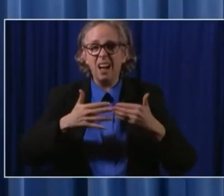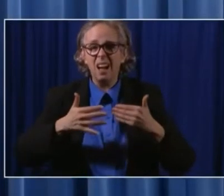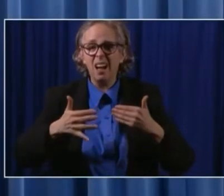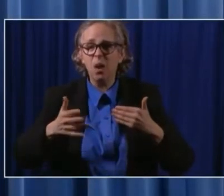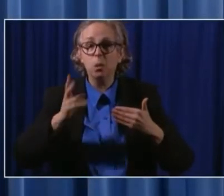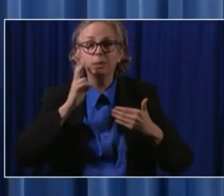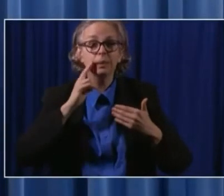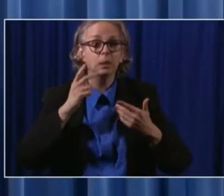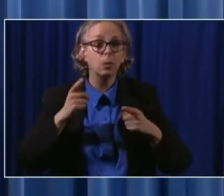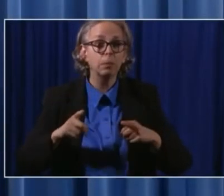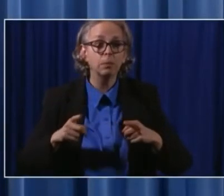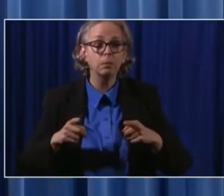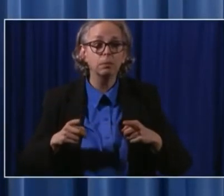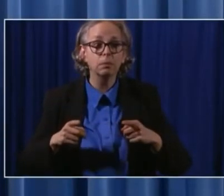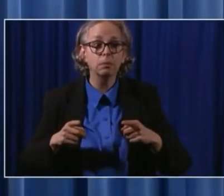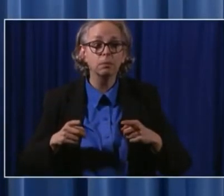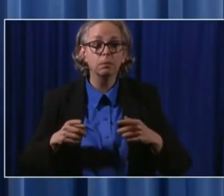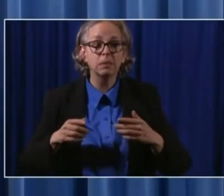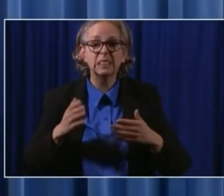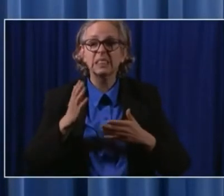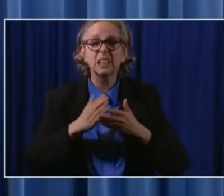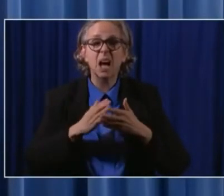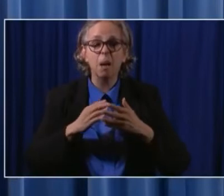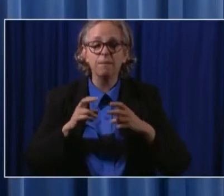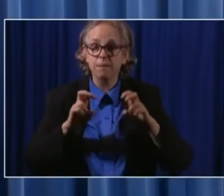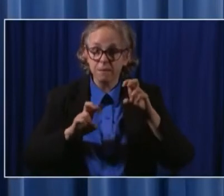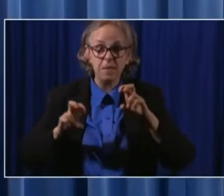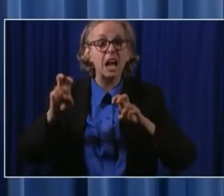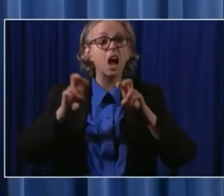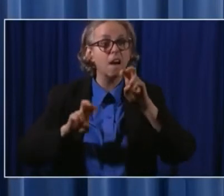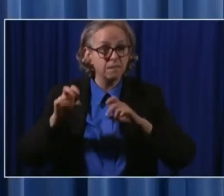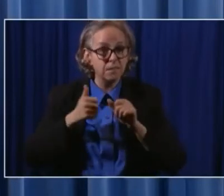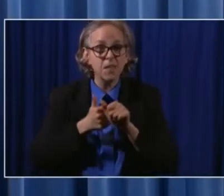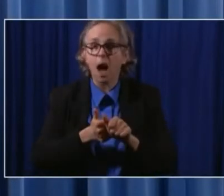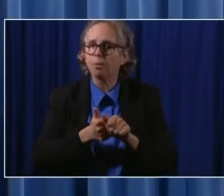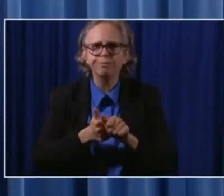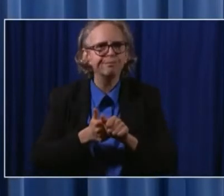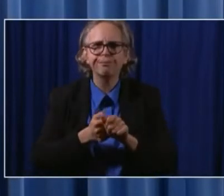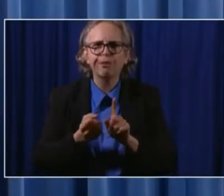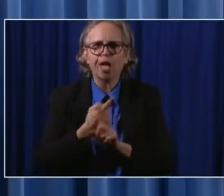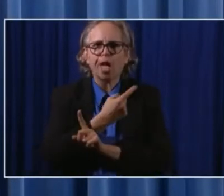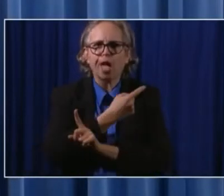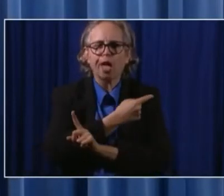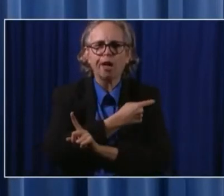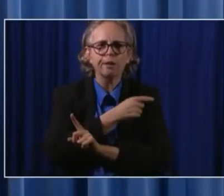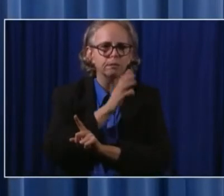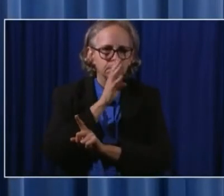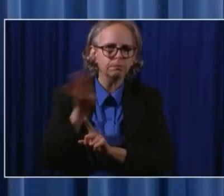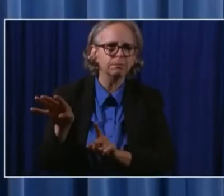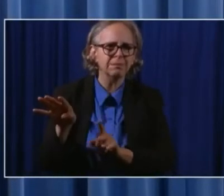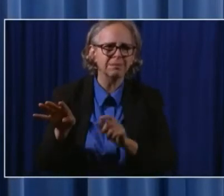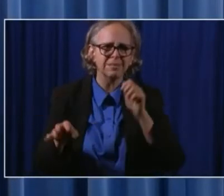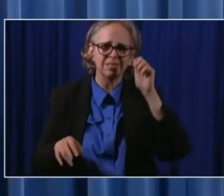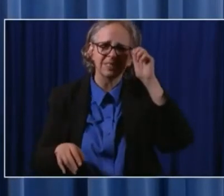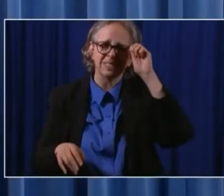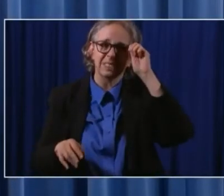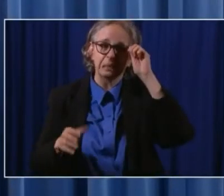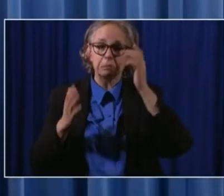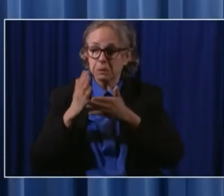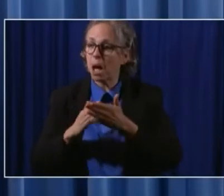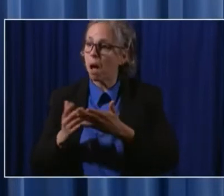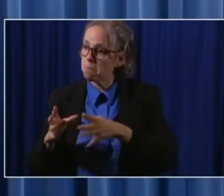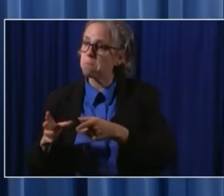that. Some were, some were not. We saw things like we have one county fair that we so far know of